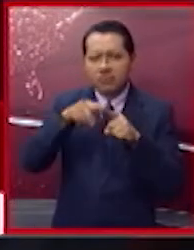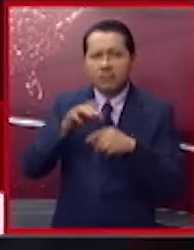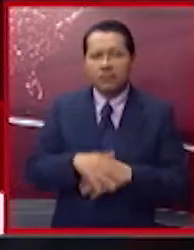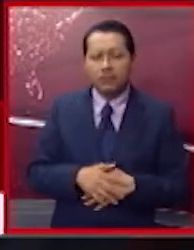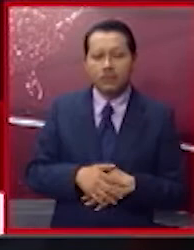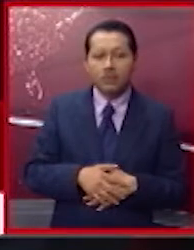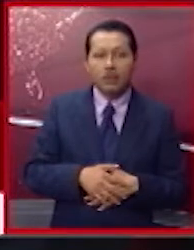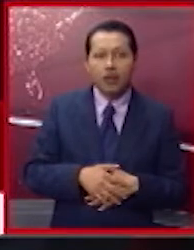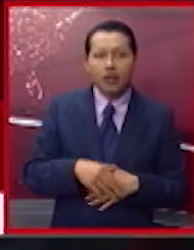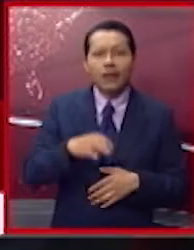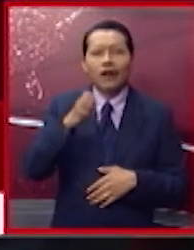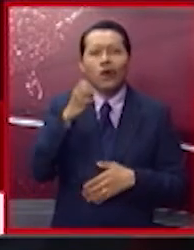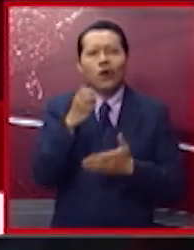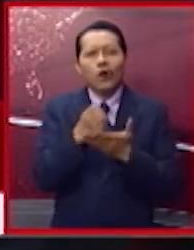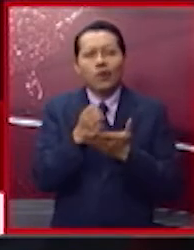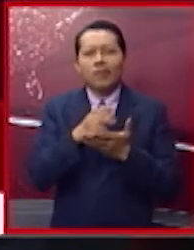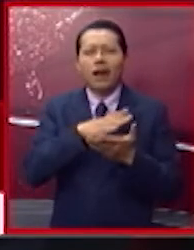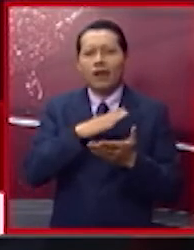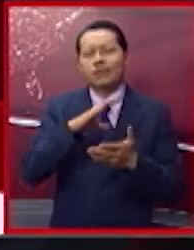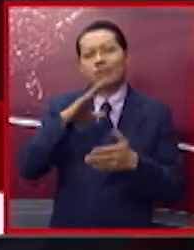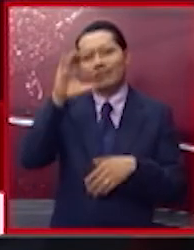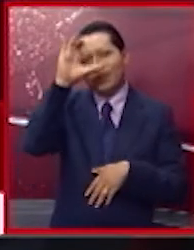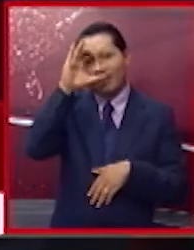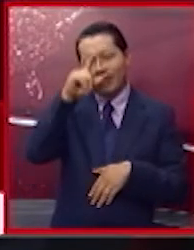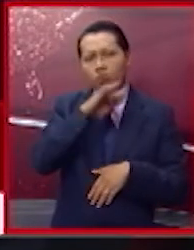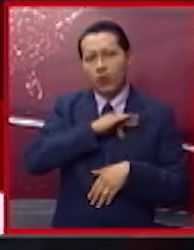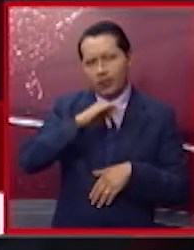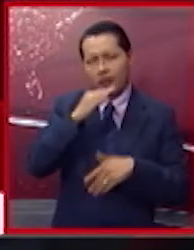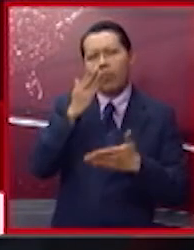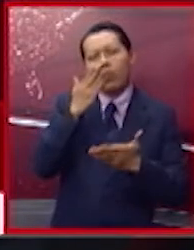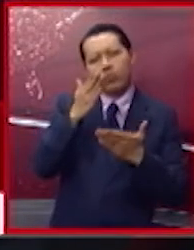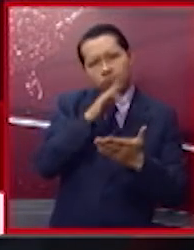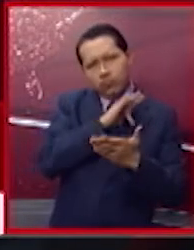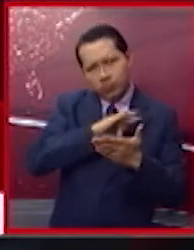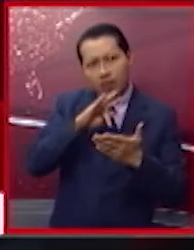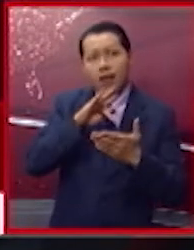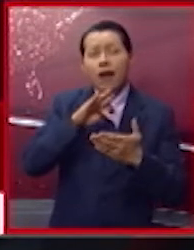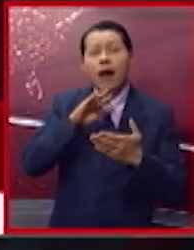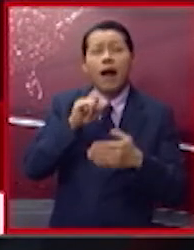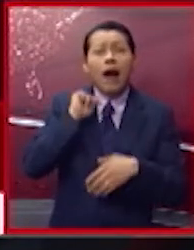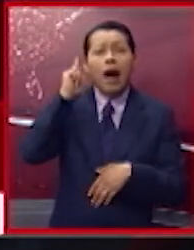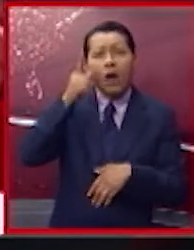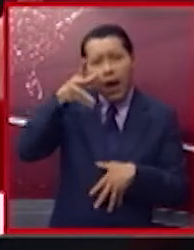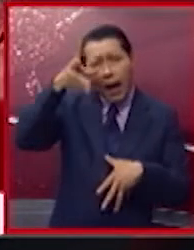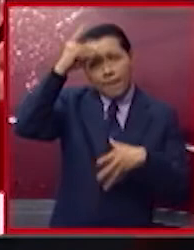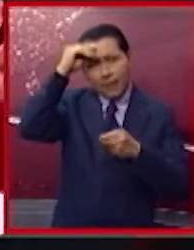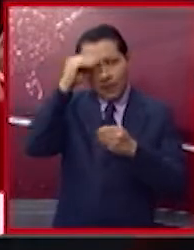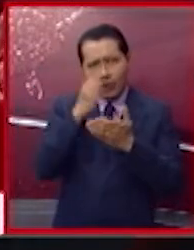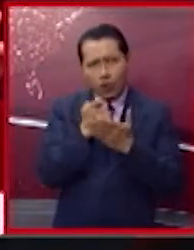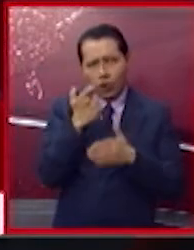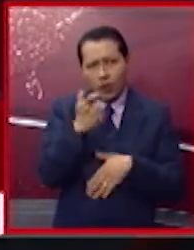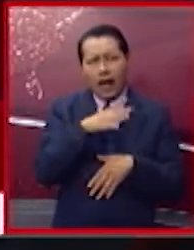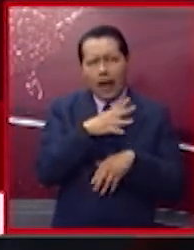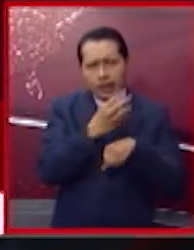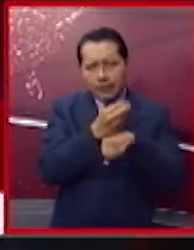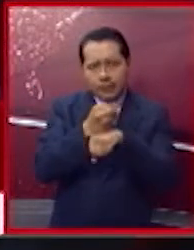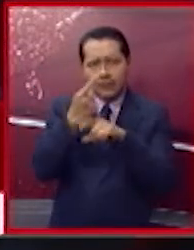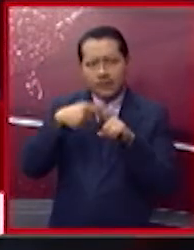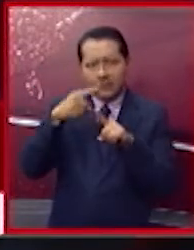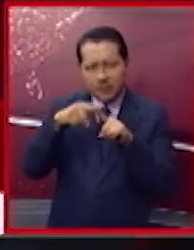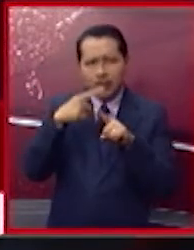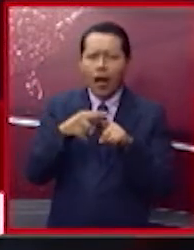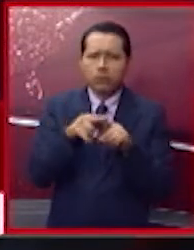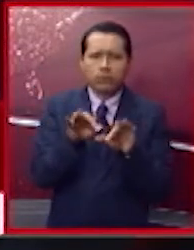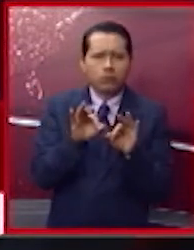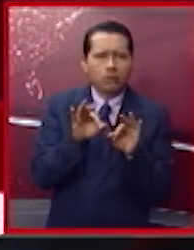science of trade-offs, and one thing that we learn about economics is, you know, that extreme solutions are never the right